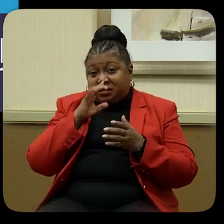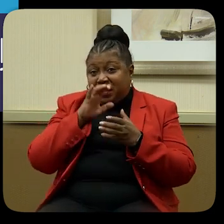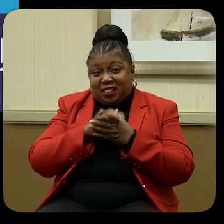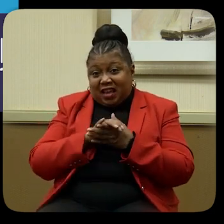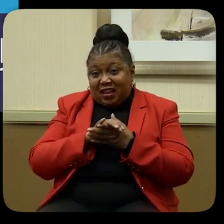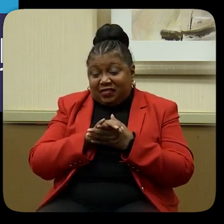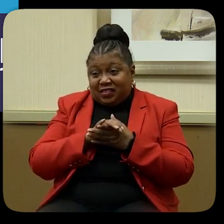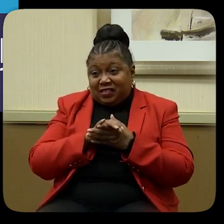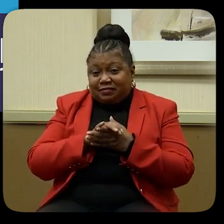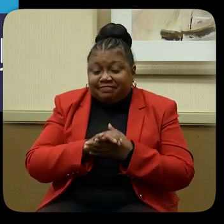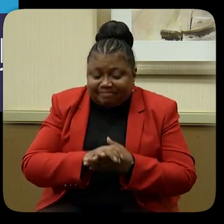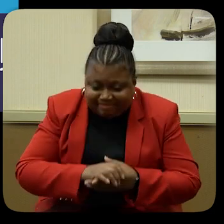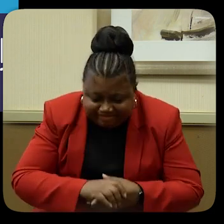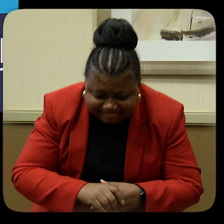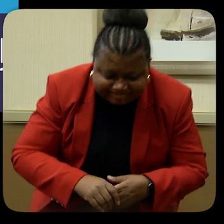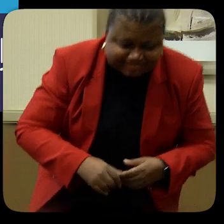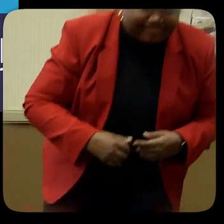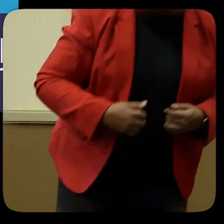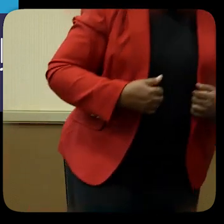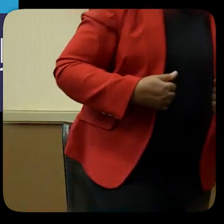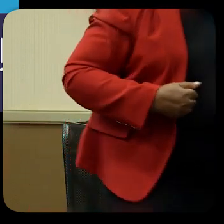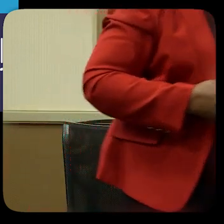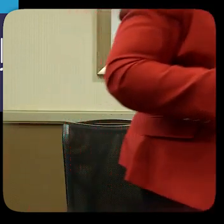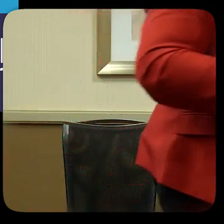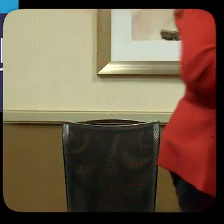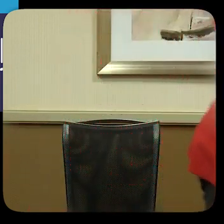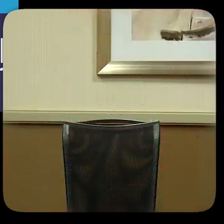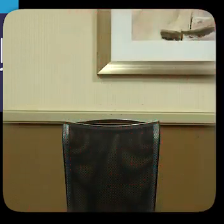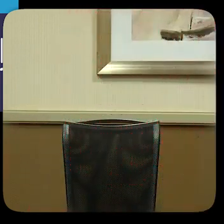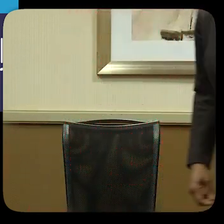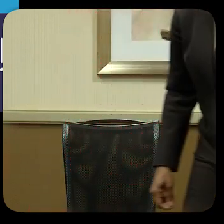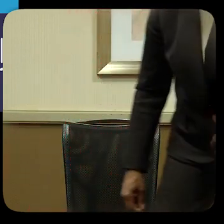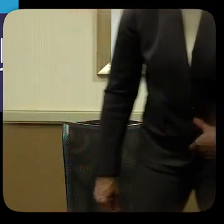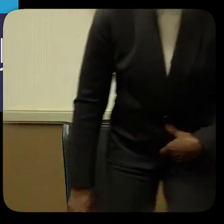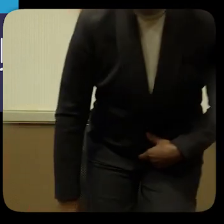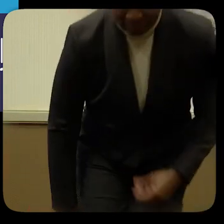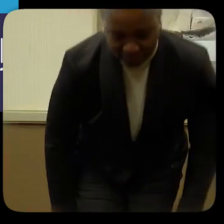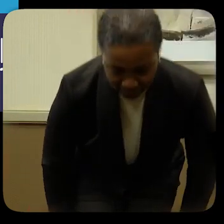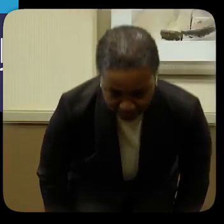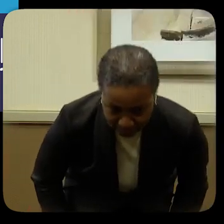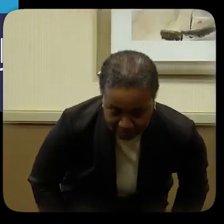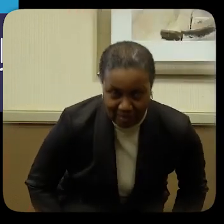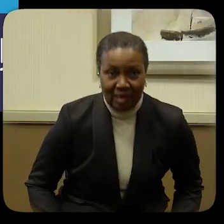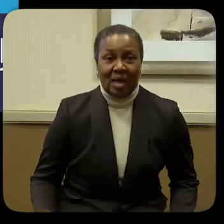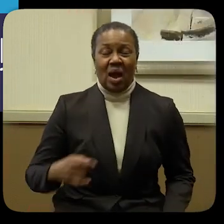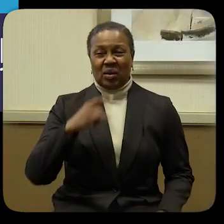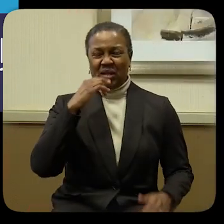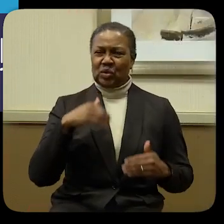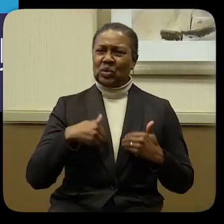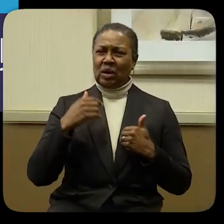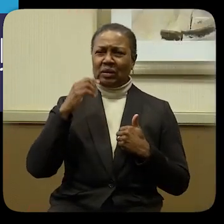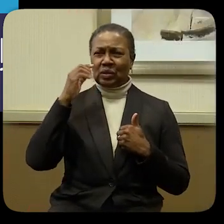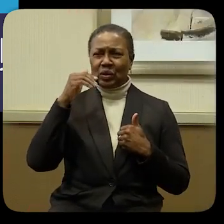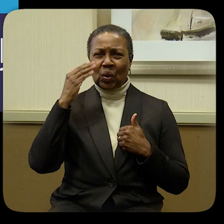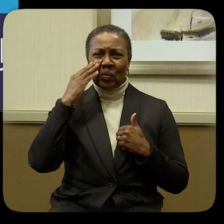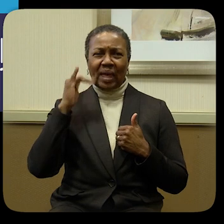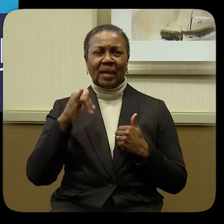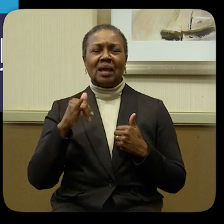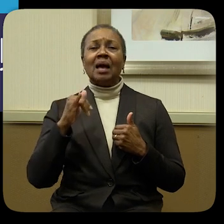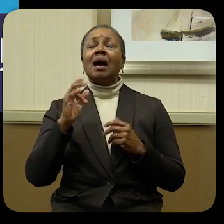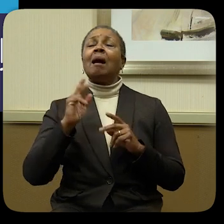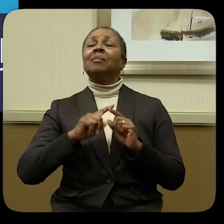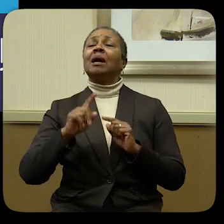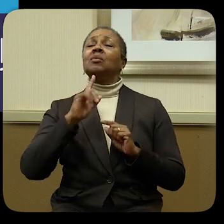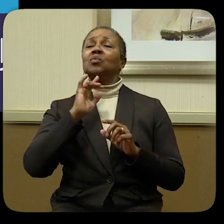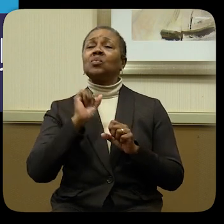believes. They're too young to know. And really what we know from research is that people know pretty early